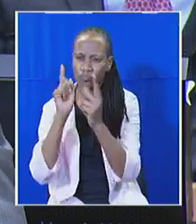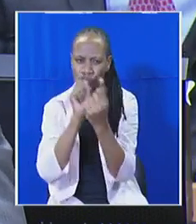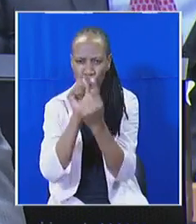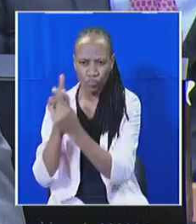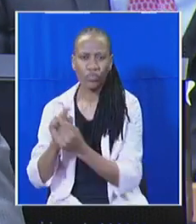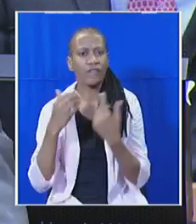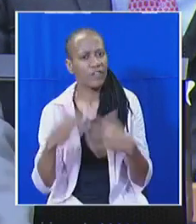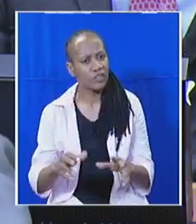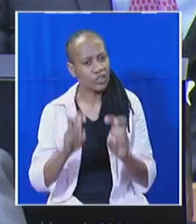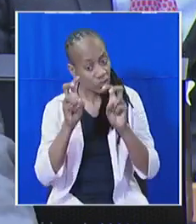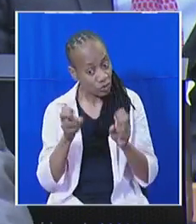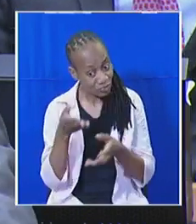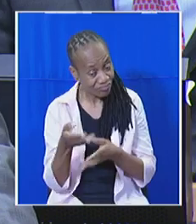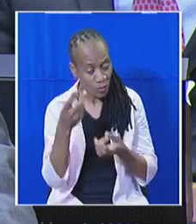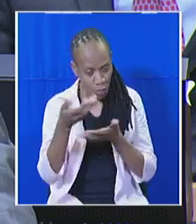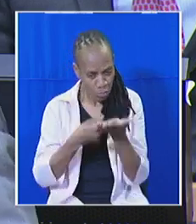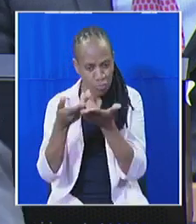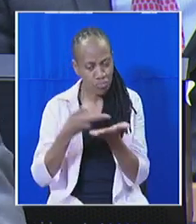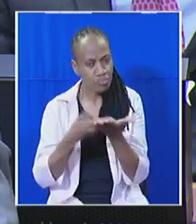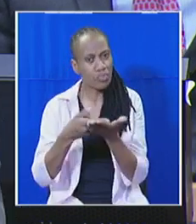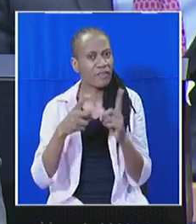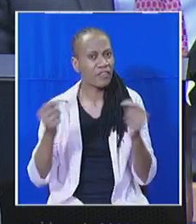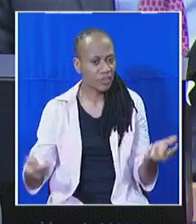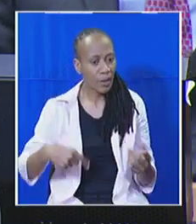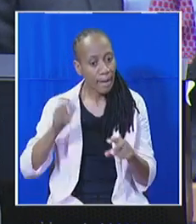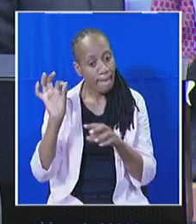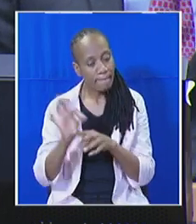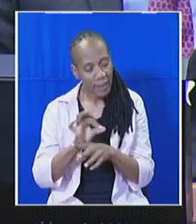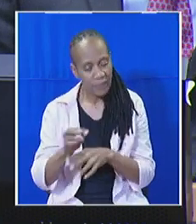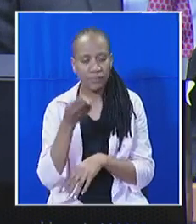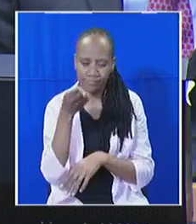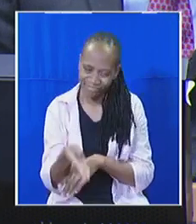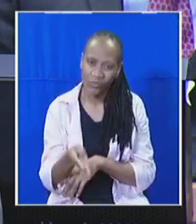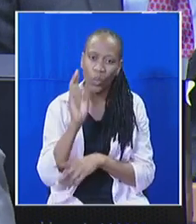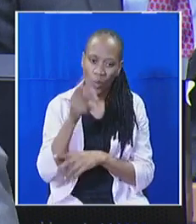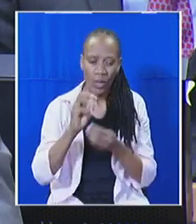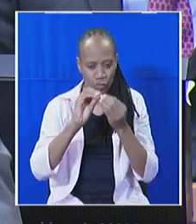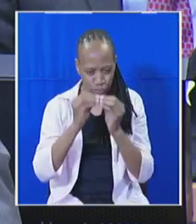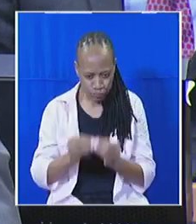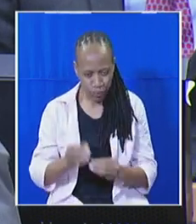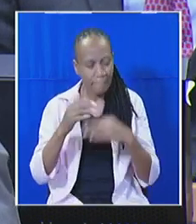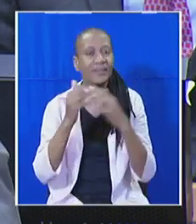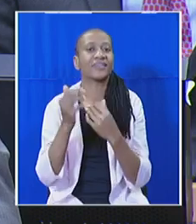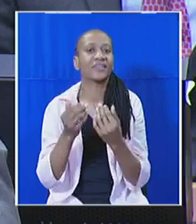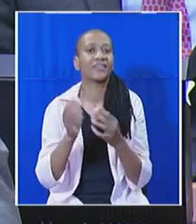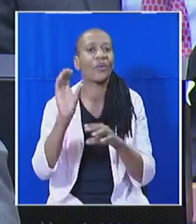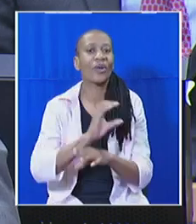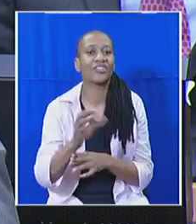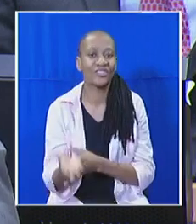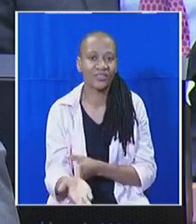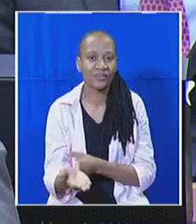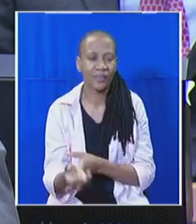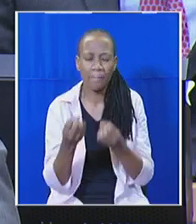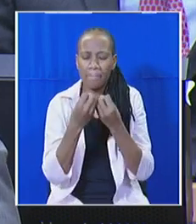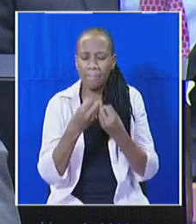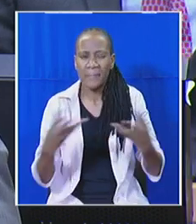discuss this issue. We have got a plan to renovate the nursing colleges, which were just neglected, not really closed down, quite a number